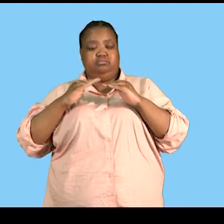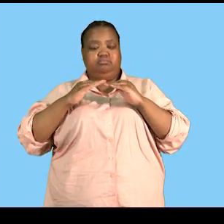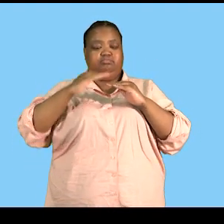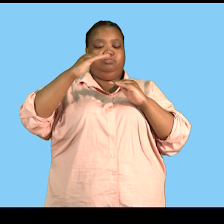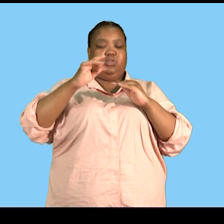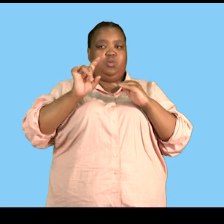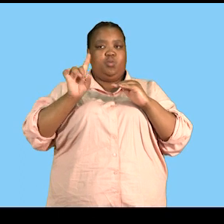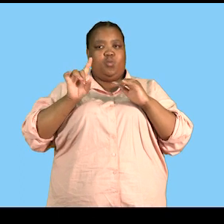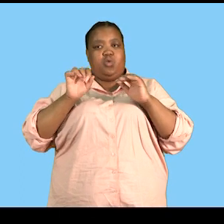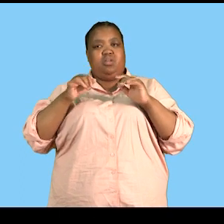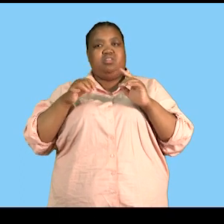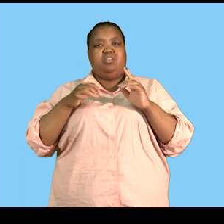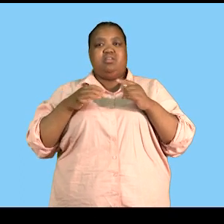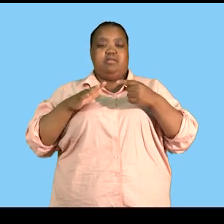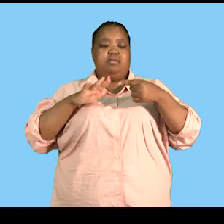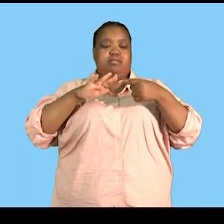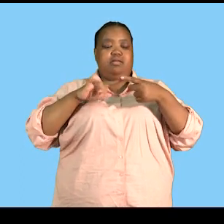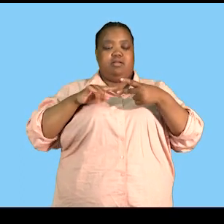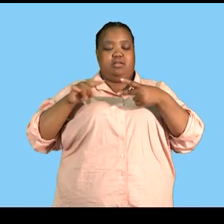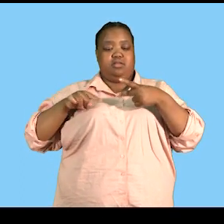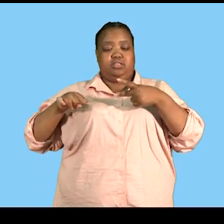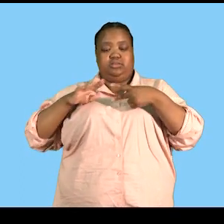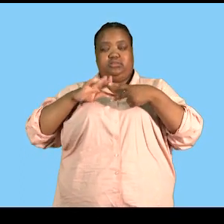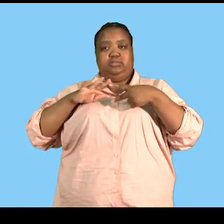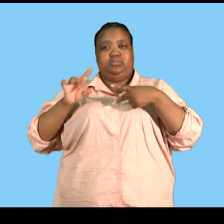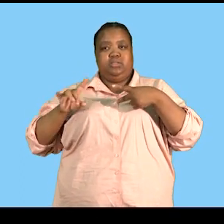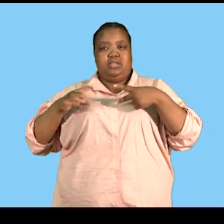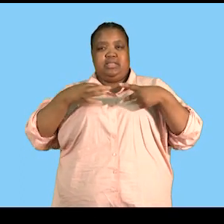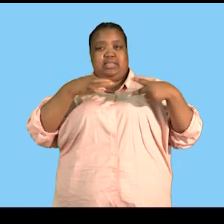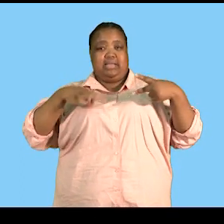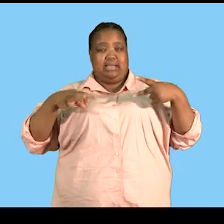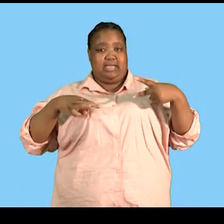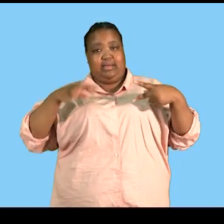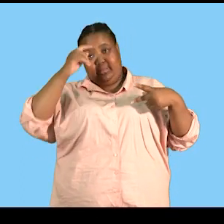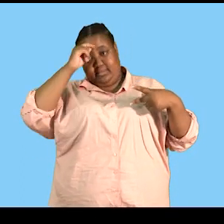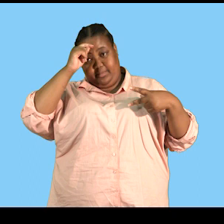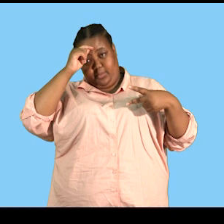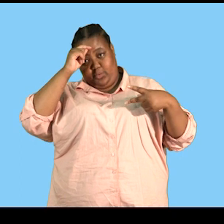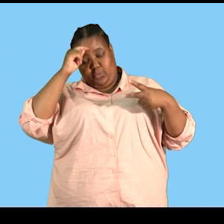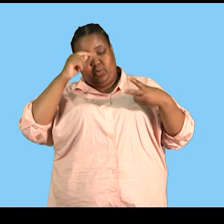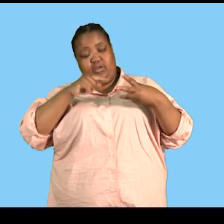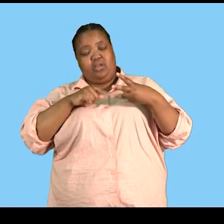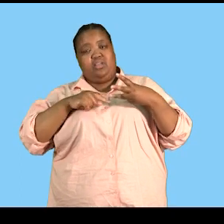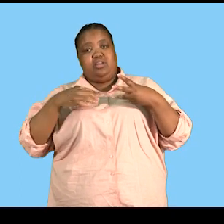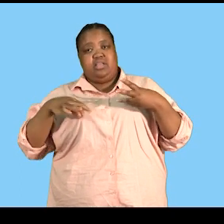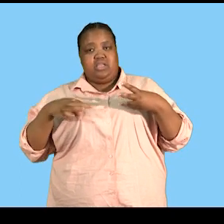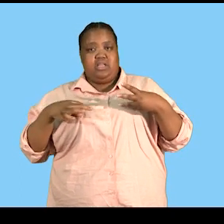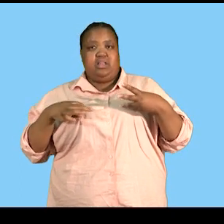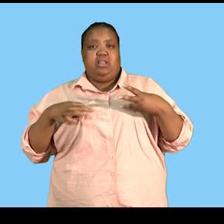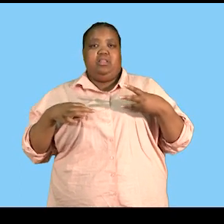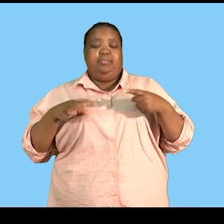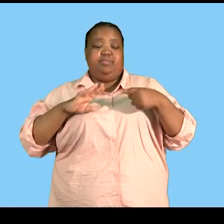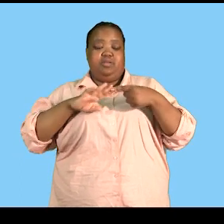it. Girl, then a boy, and then a girl. So it's 3